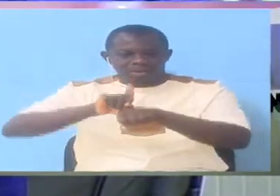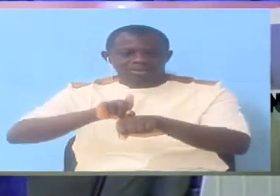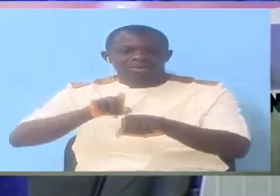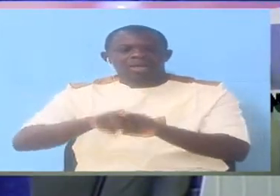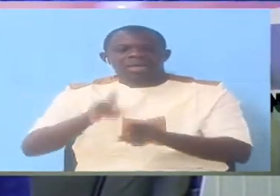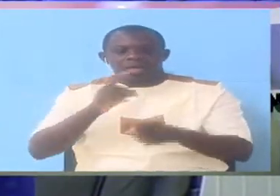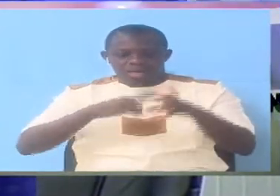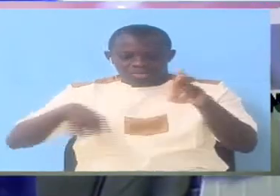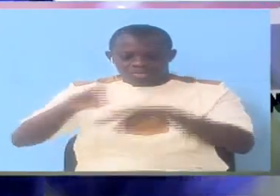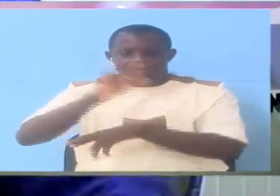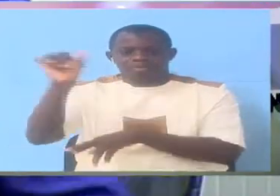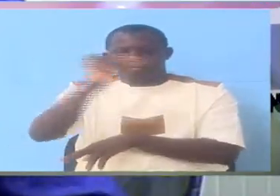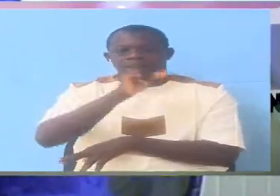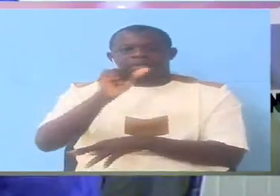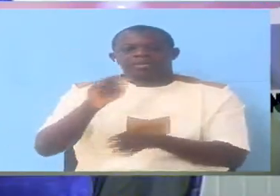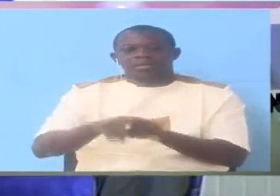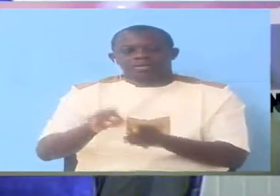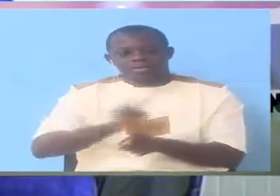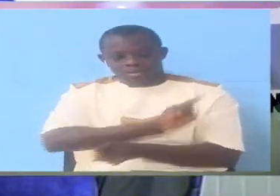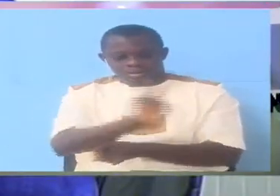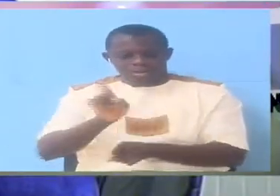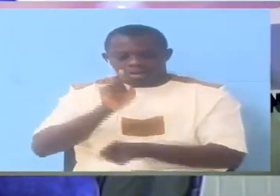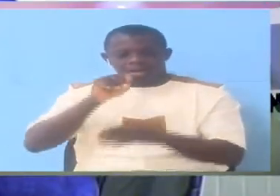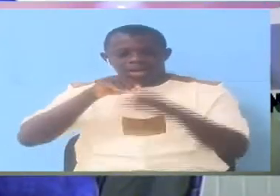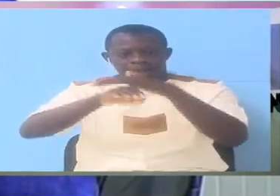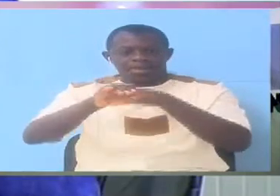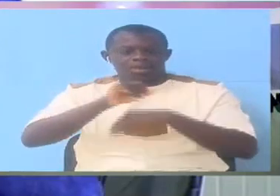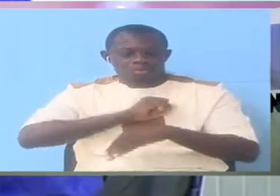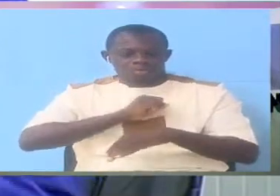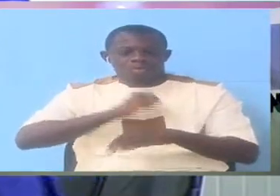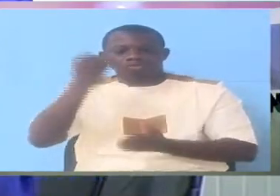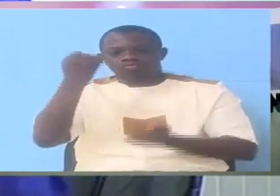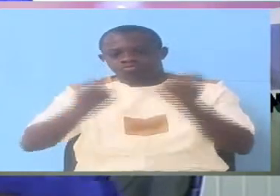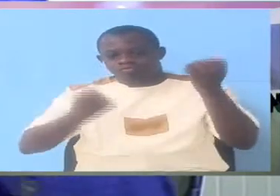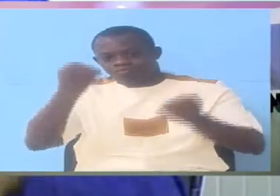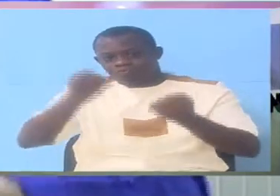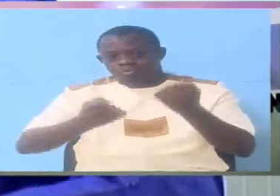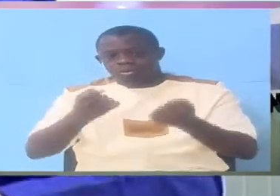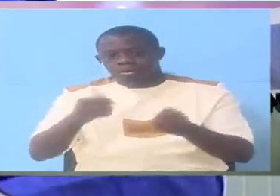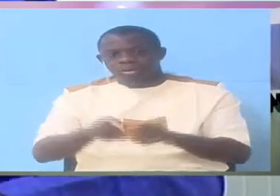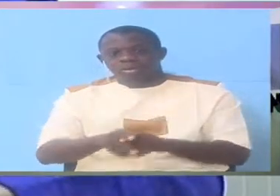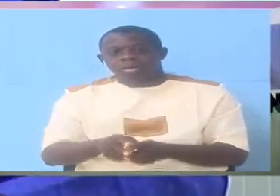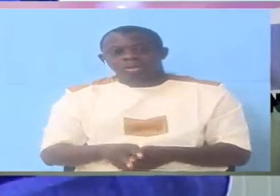They came back. They boarded their vehicles. But they